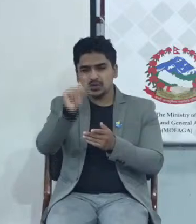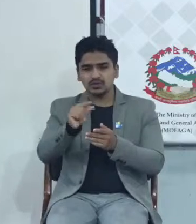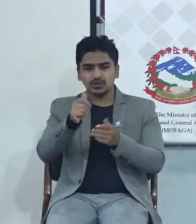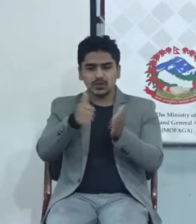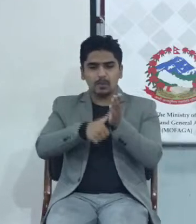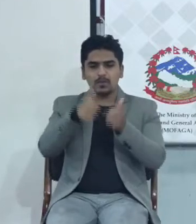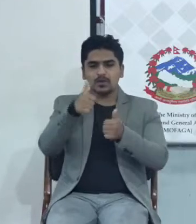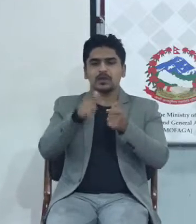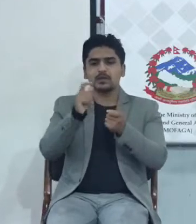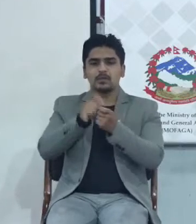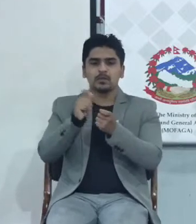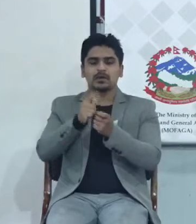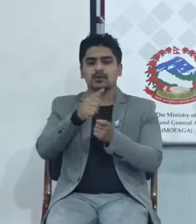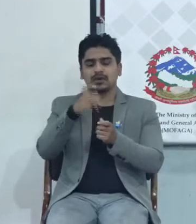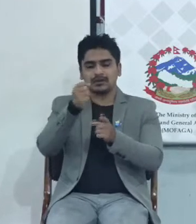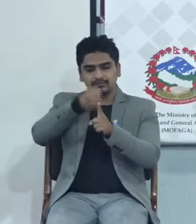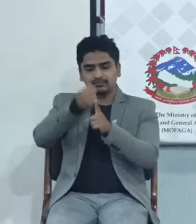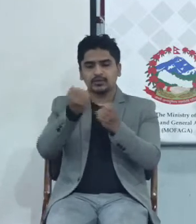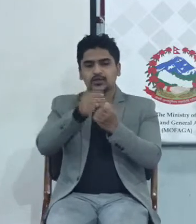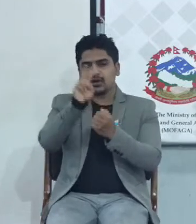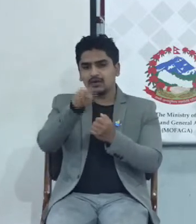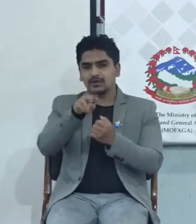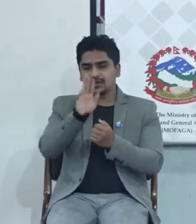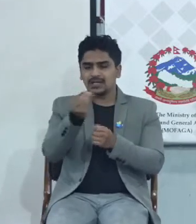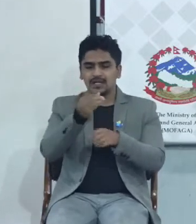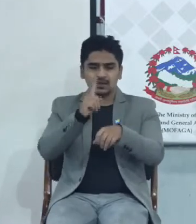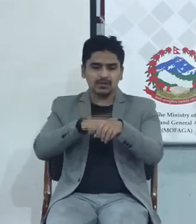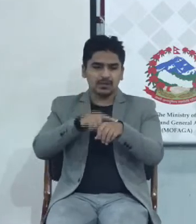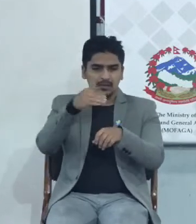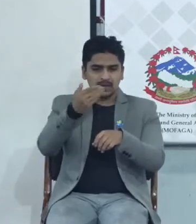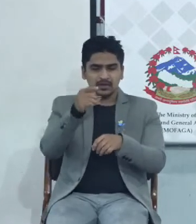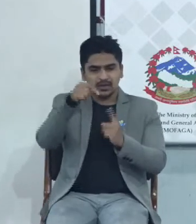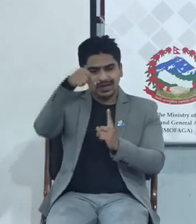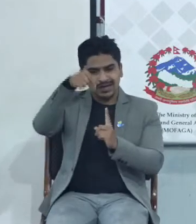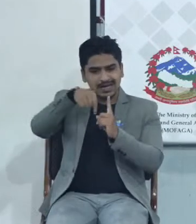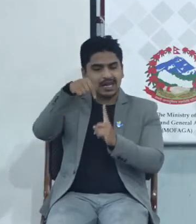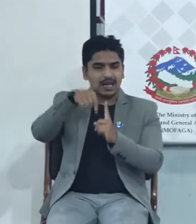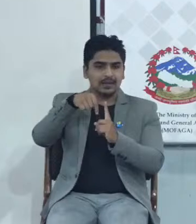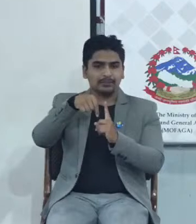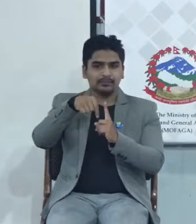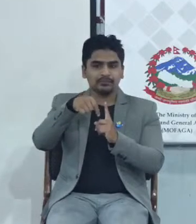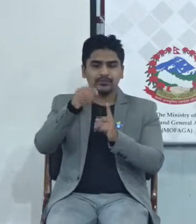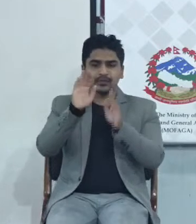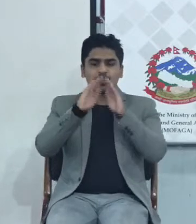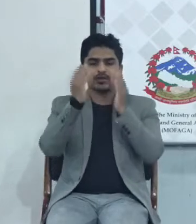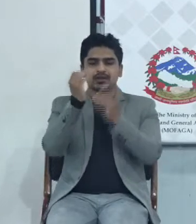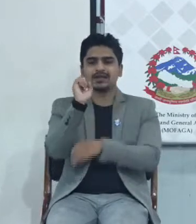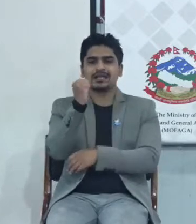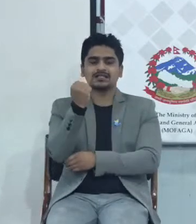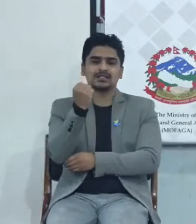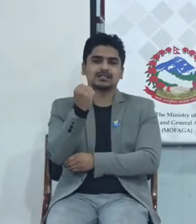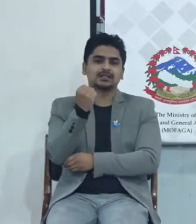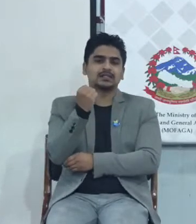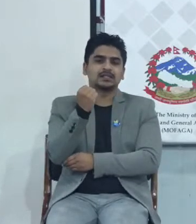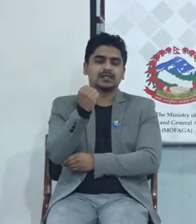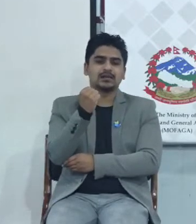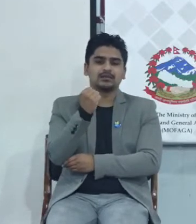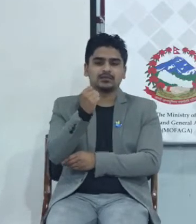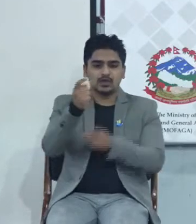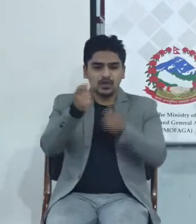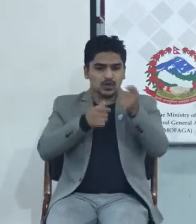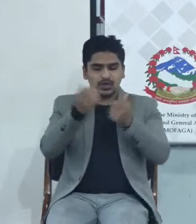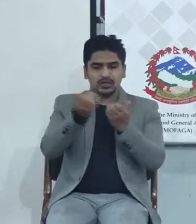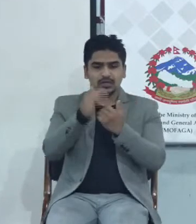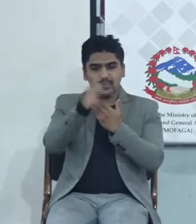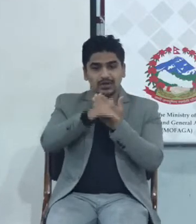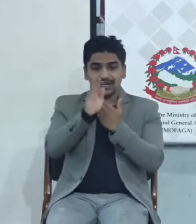times, so when we have to procure the internationally, then when there is this tender, call for